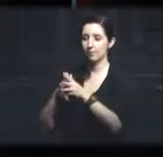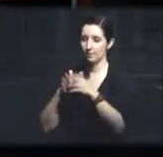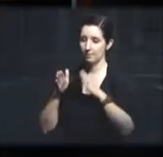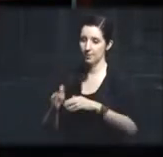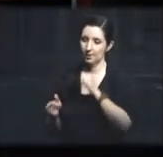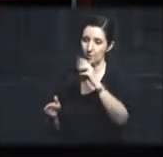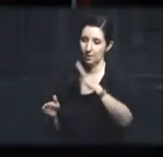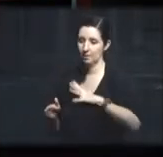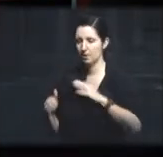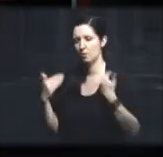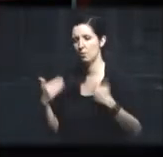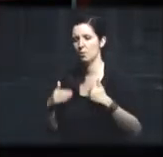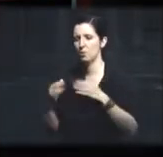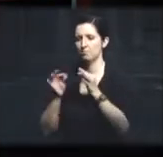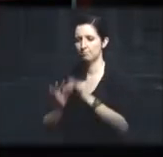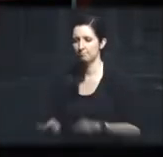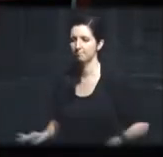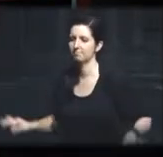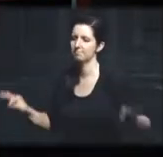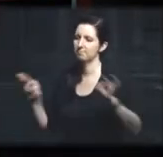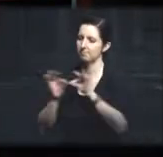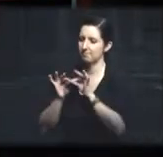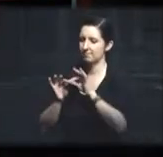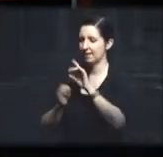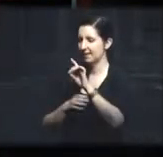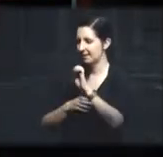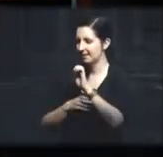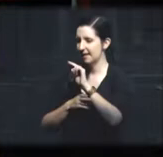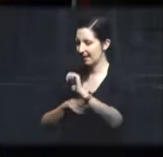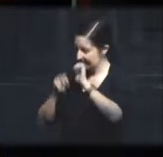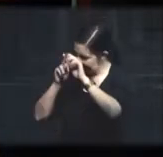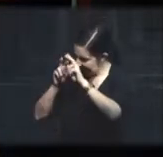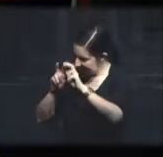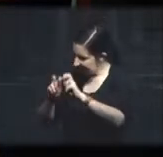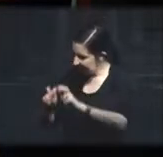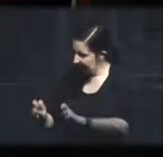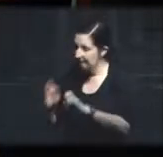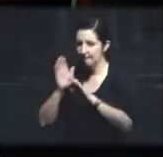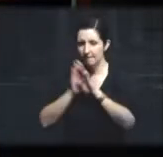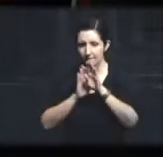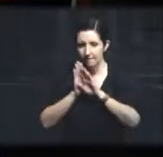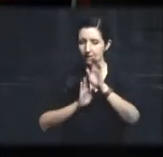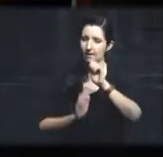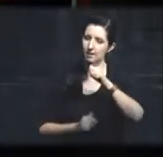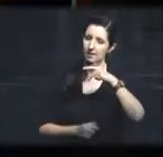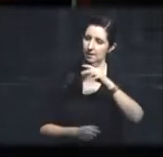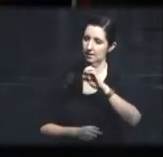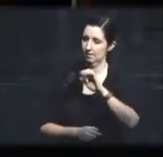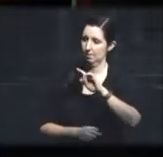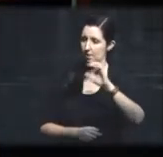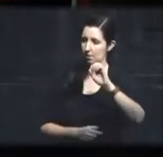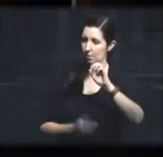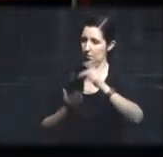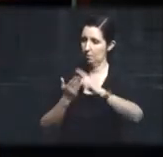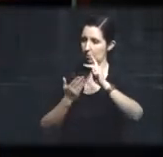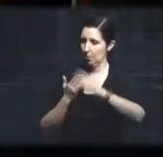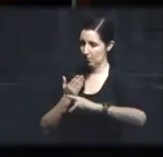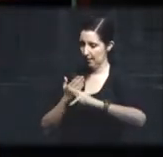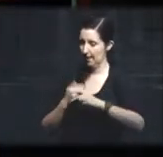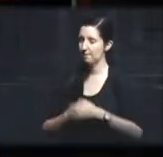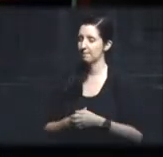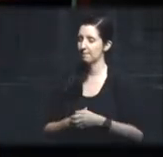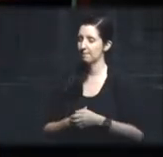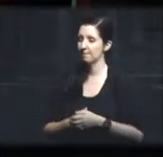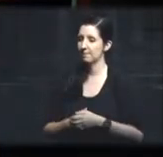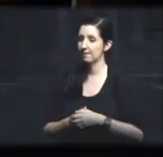instrumental in the data analysis and development of the Apollo program. And the idea and vision